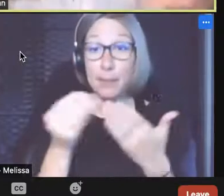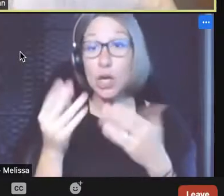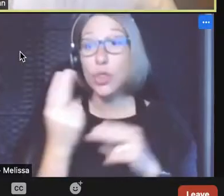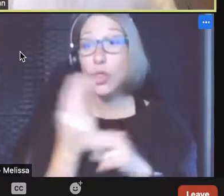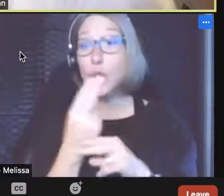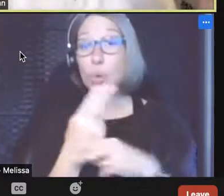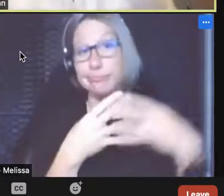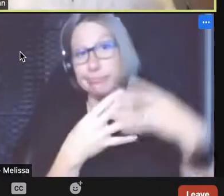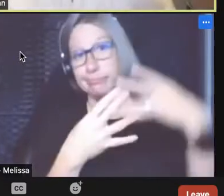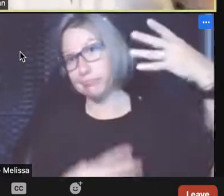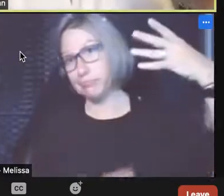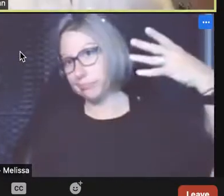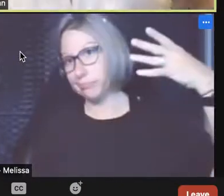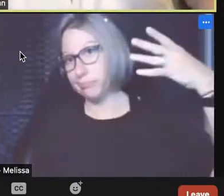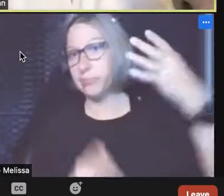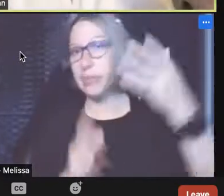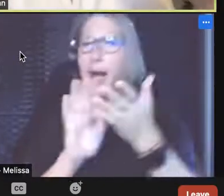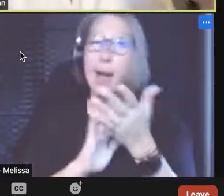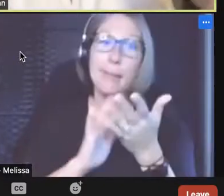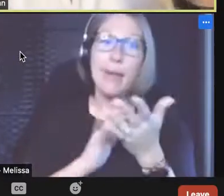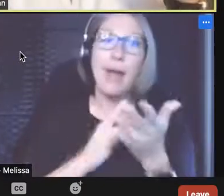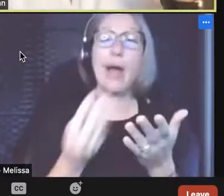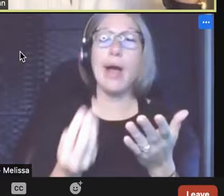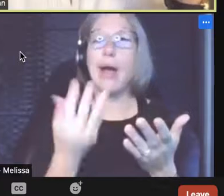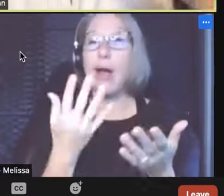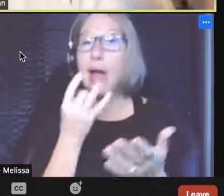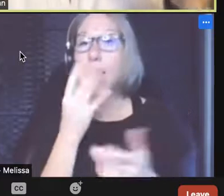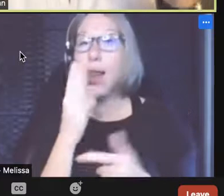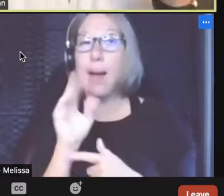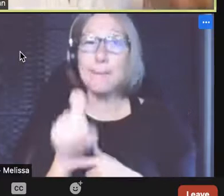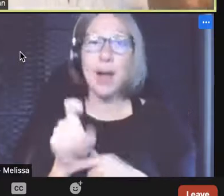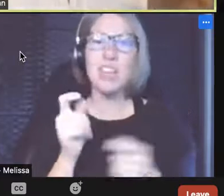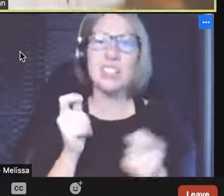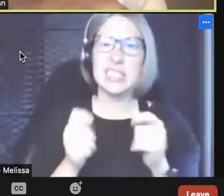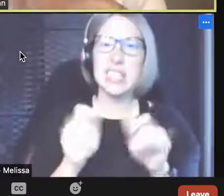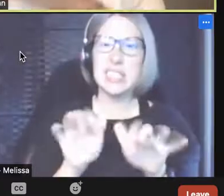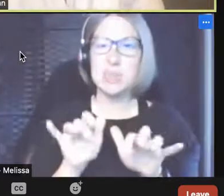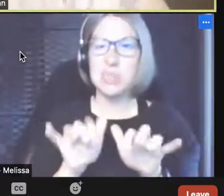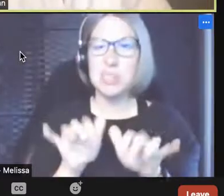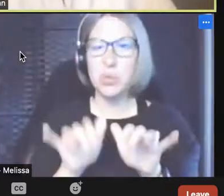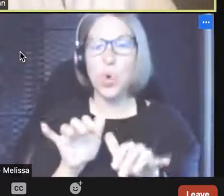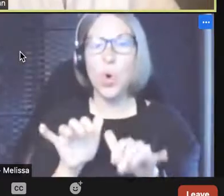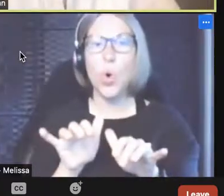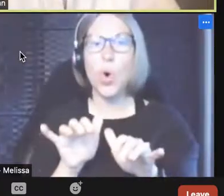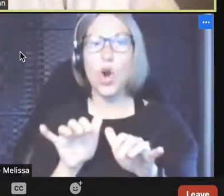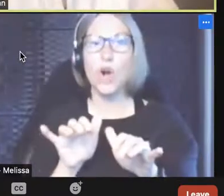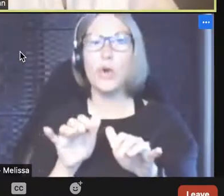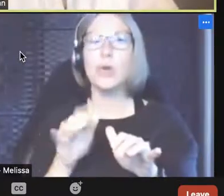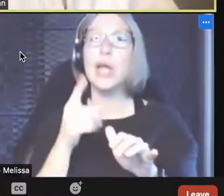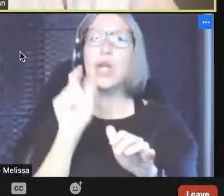use any of these things? An iPad, a light box, an adaptive keyboard, and so forth. And then there's a place for you to mark whether it's currently in